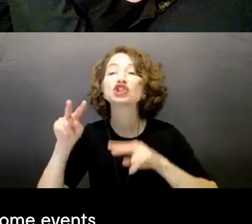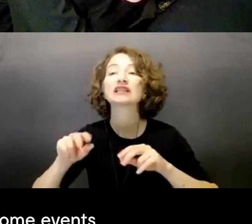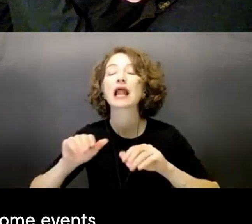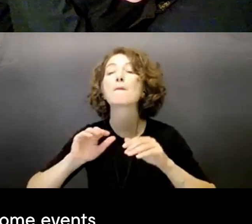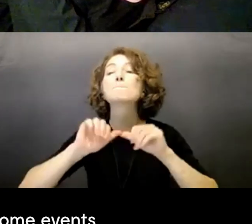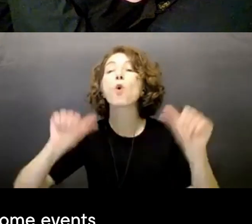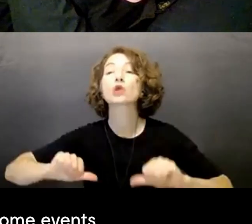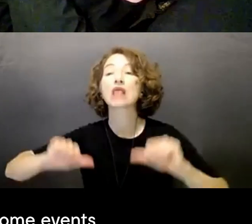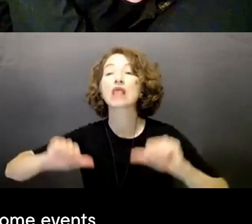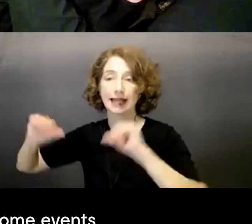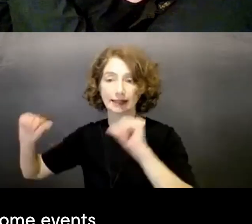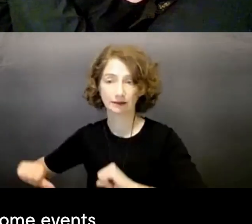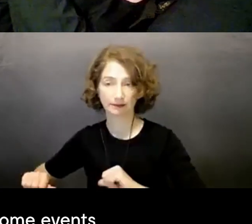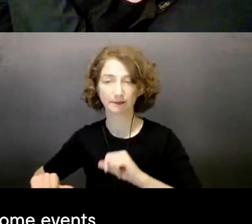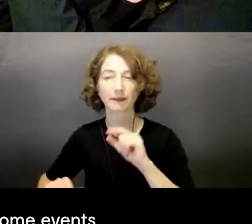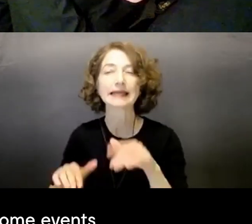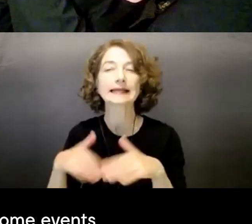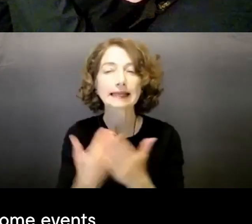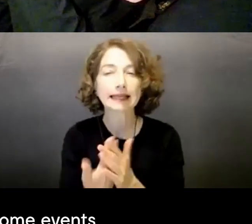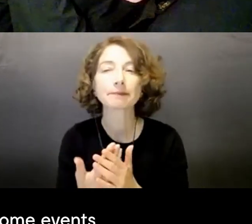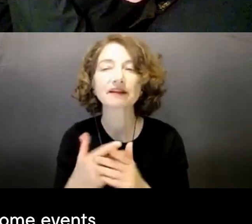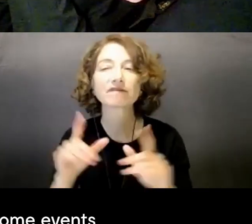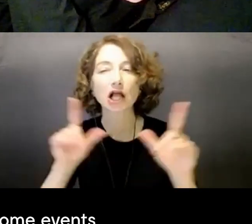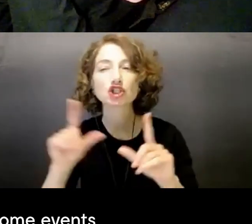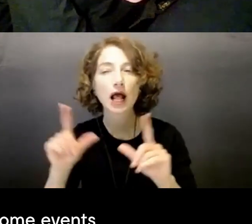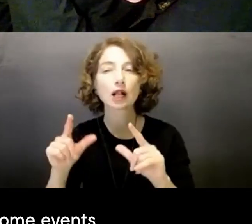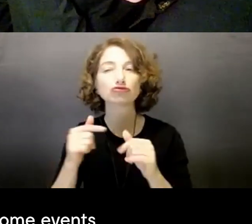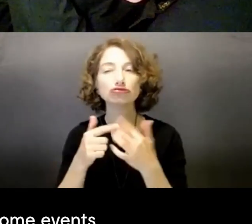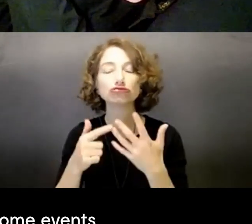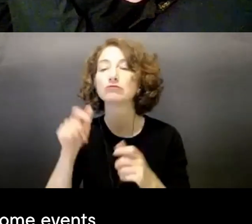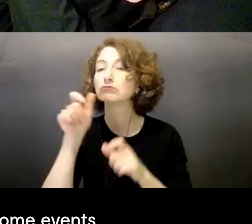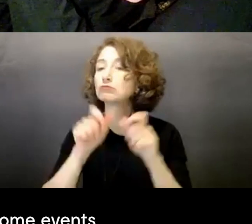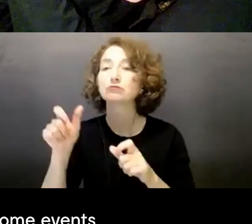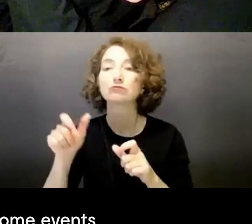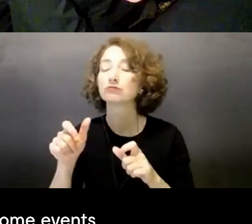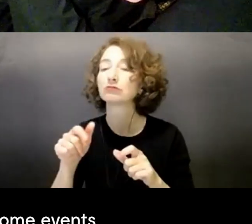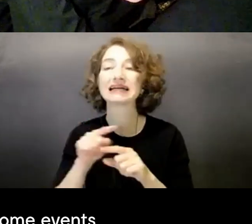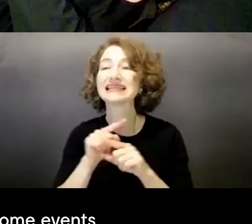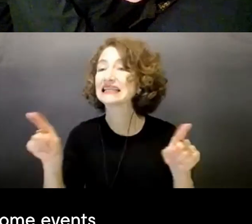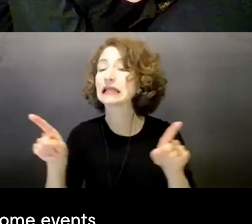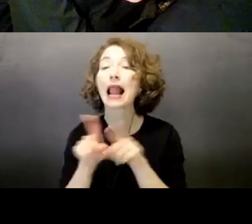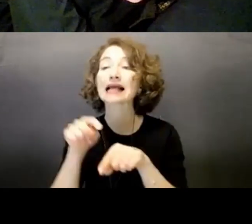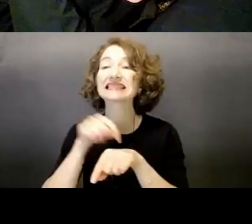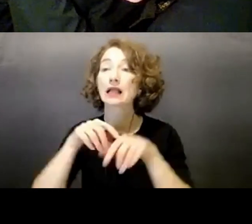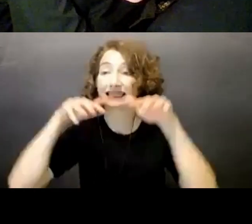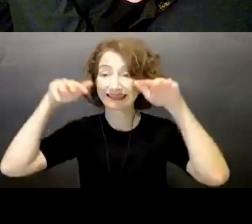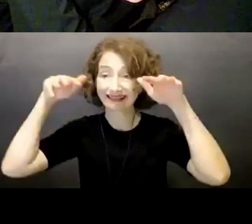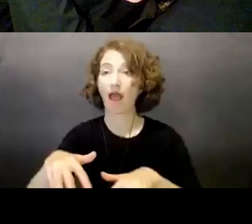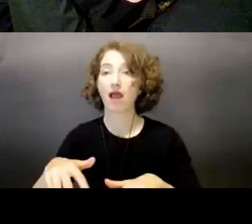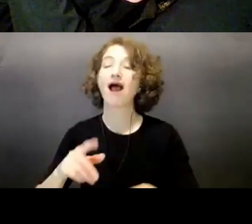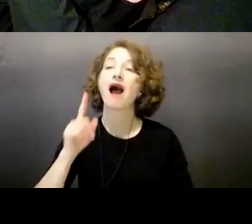some events where people are not present with us at the same time, but